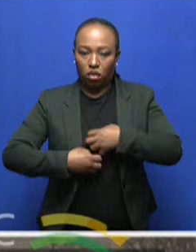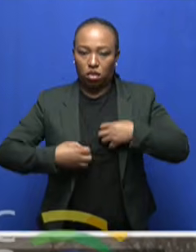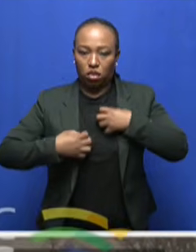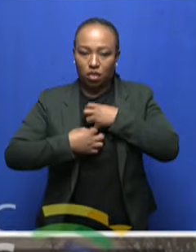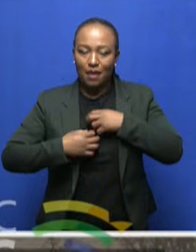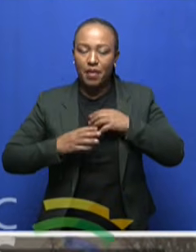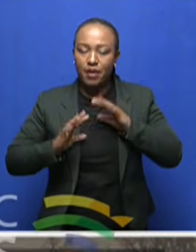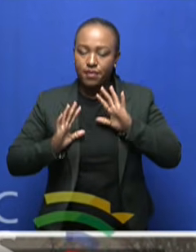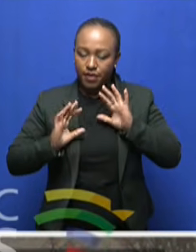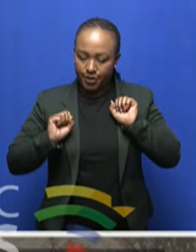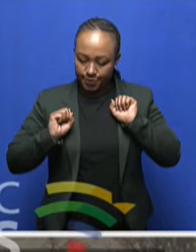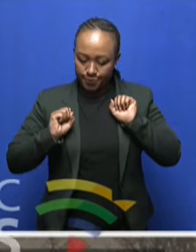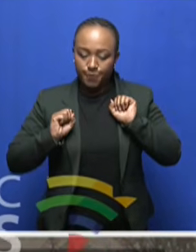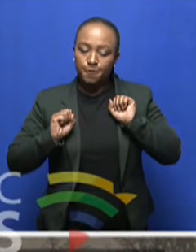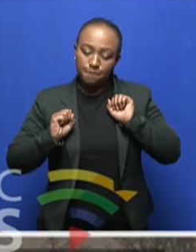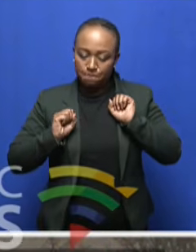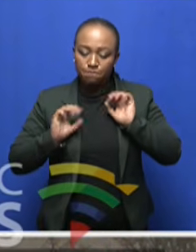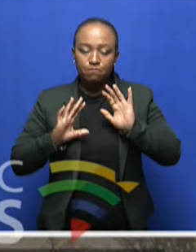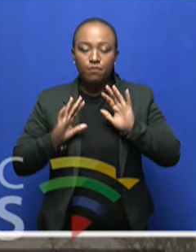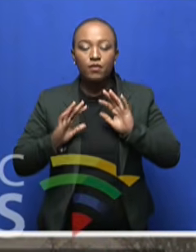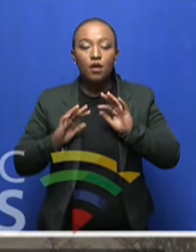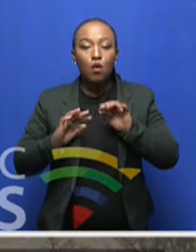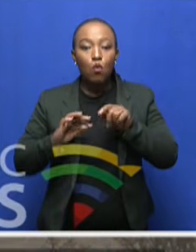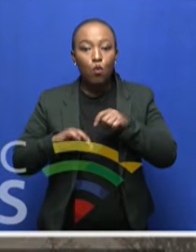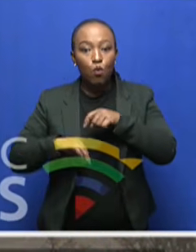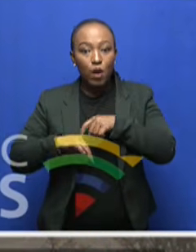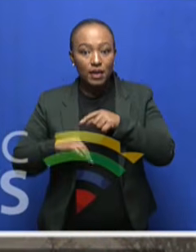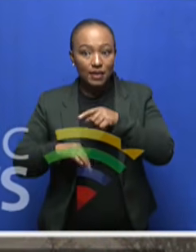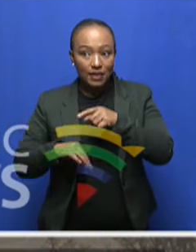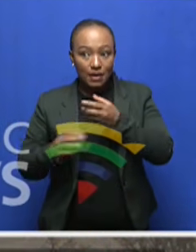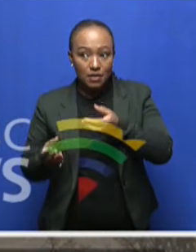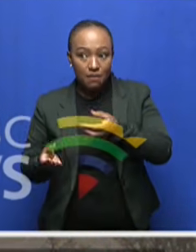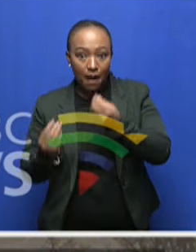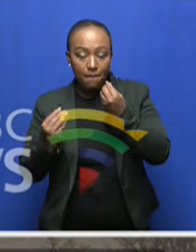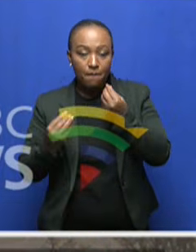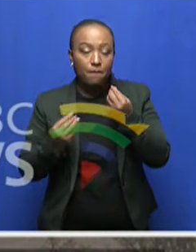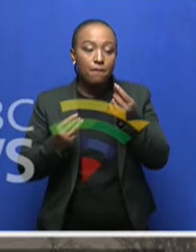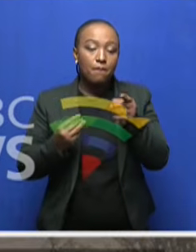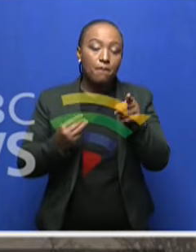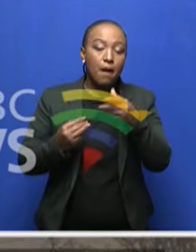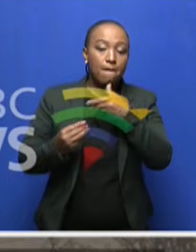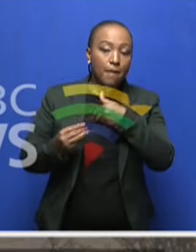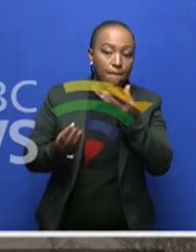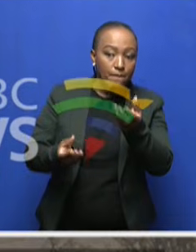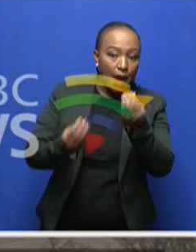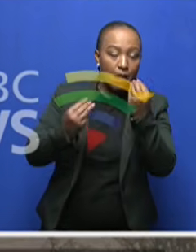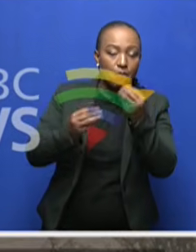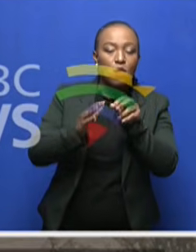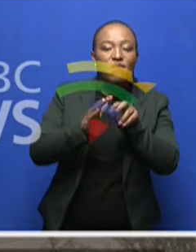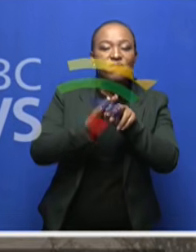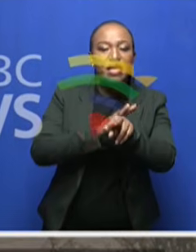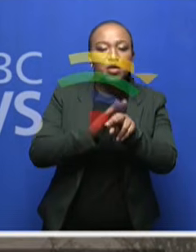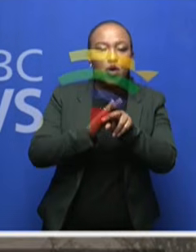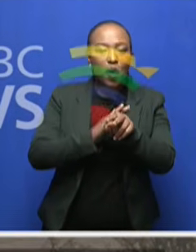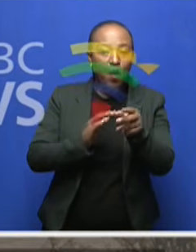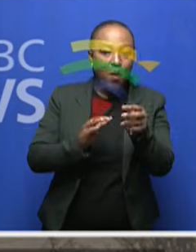in. And the reaction once she'd gotten it, I think she sent me a video, and that's where the idea of actually posting some of